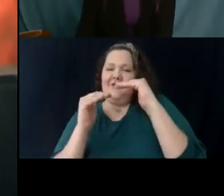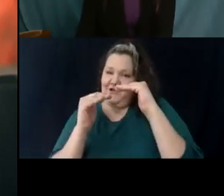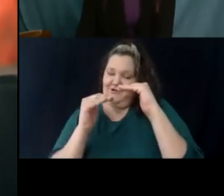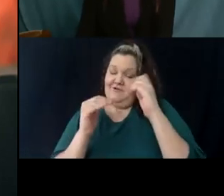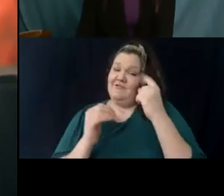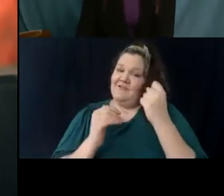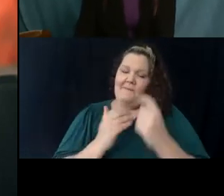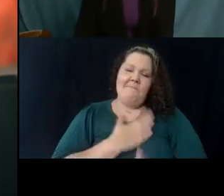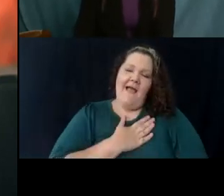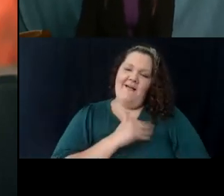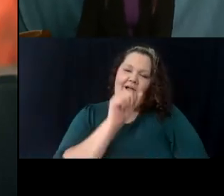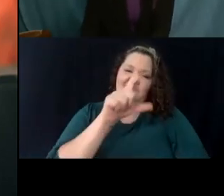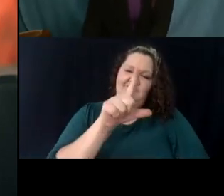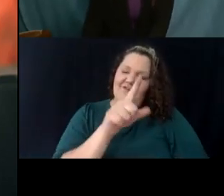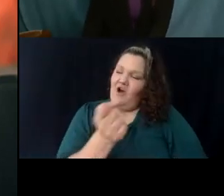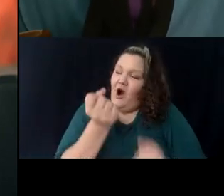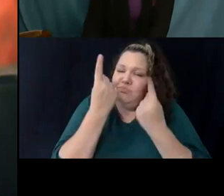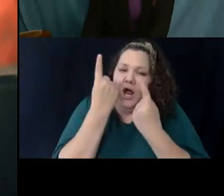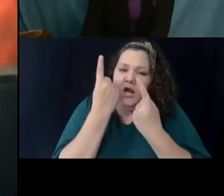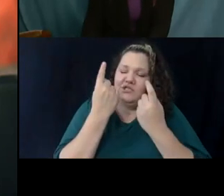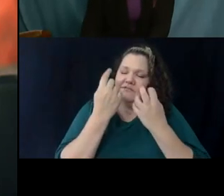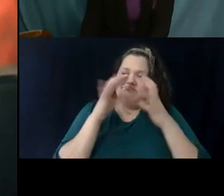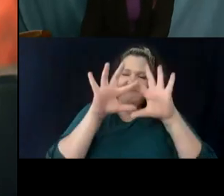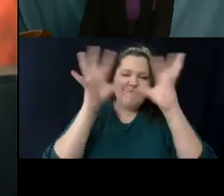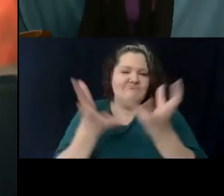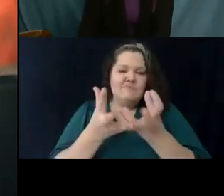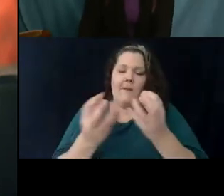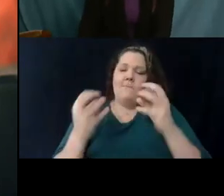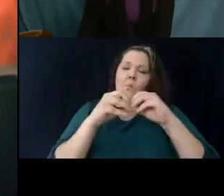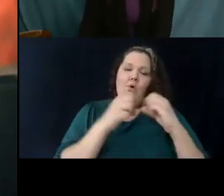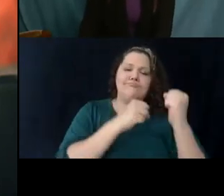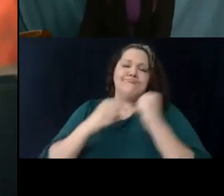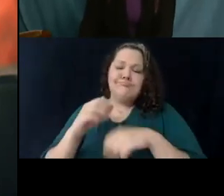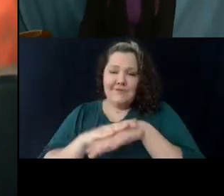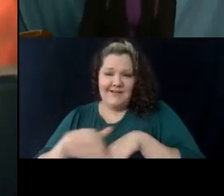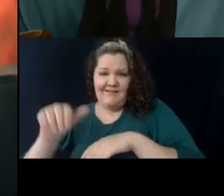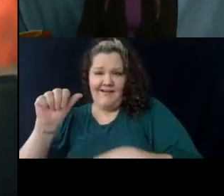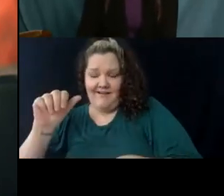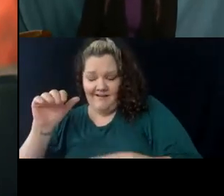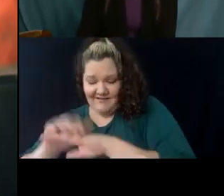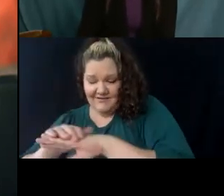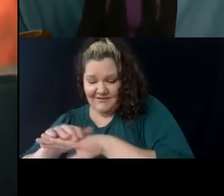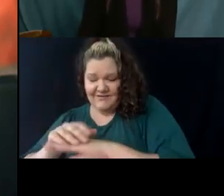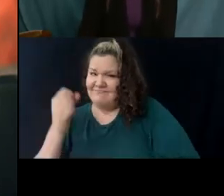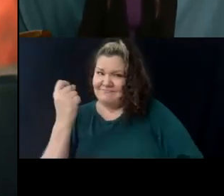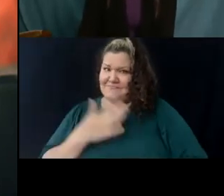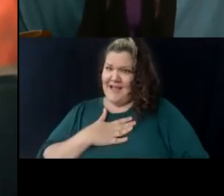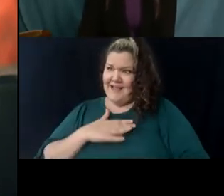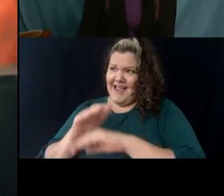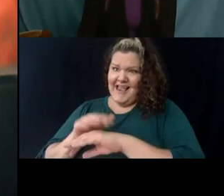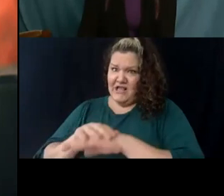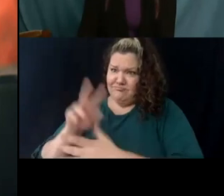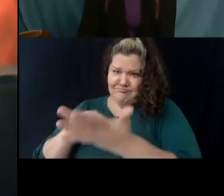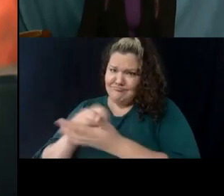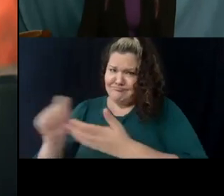Even if you become incredibly fluent in a second, it's still that first language that has that 100%